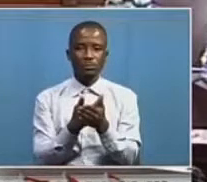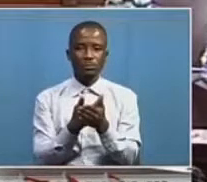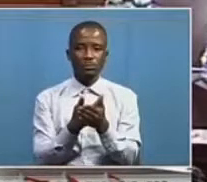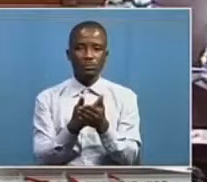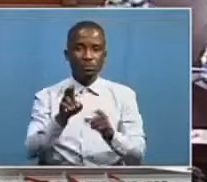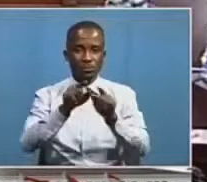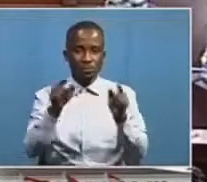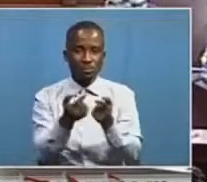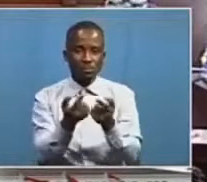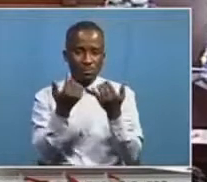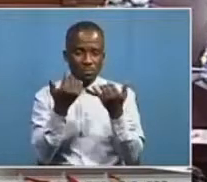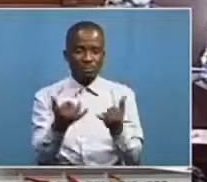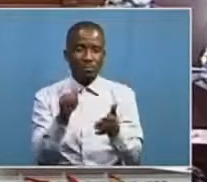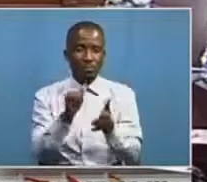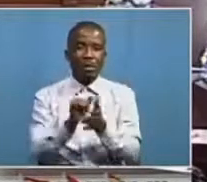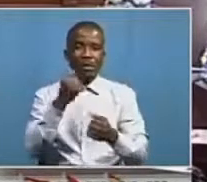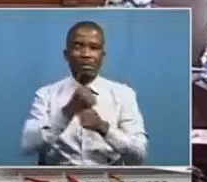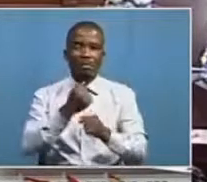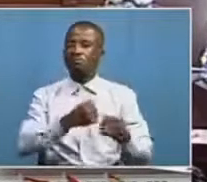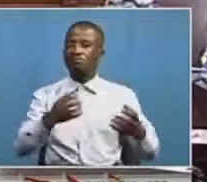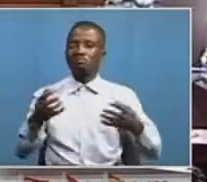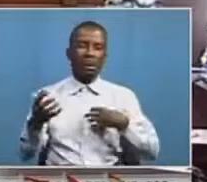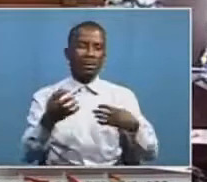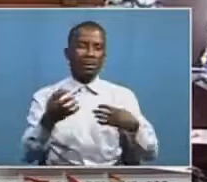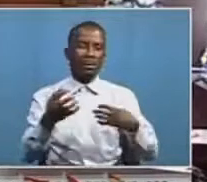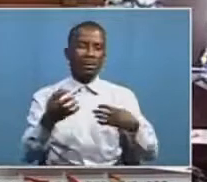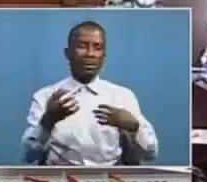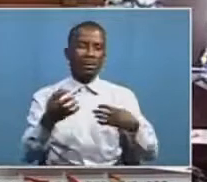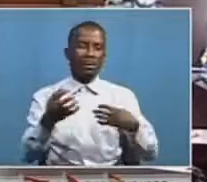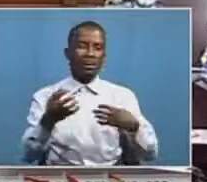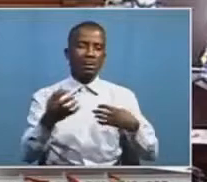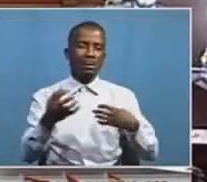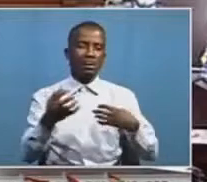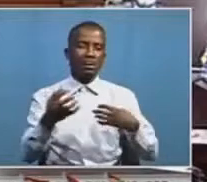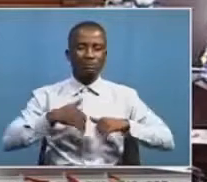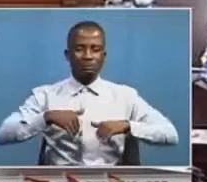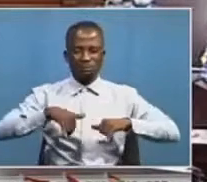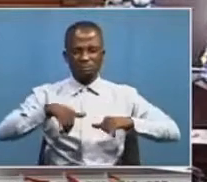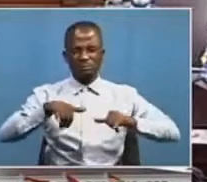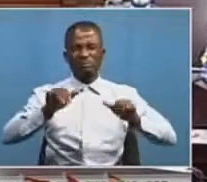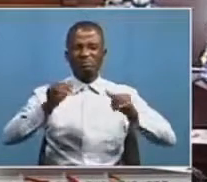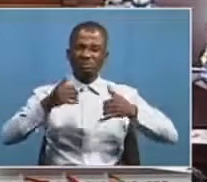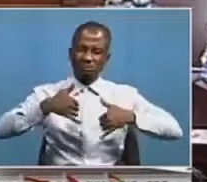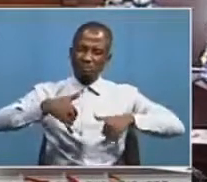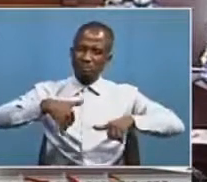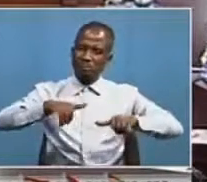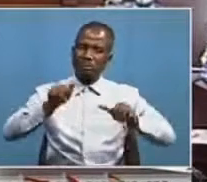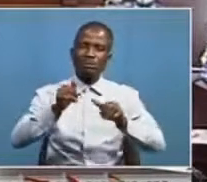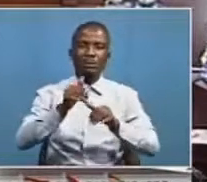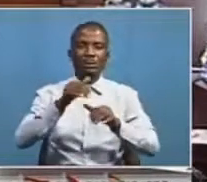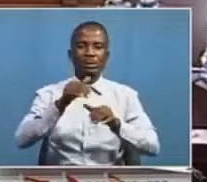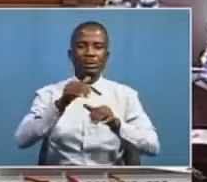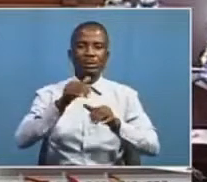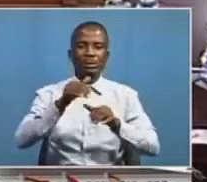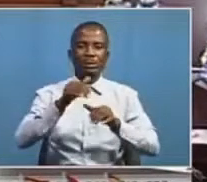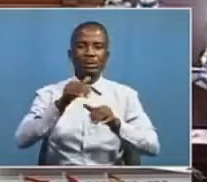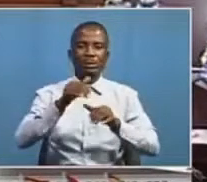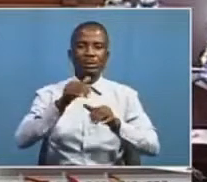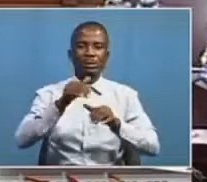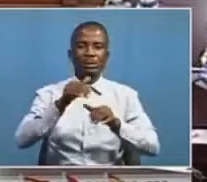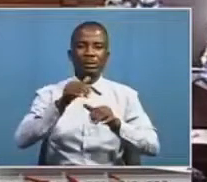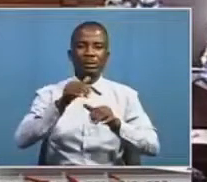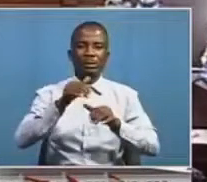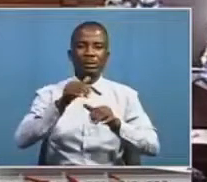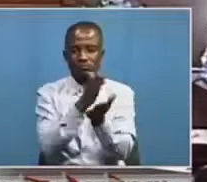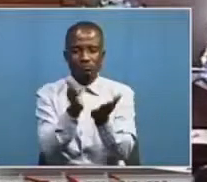petitioner that has generated this issue has been particularly set out in paragraphs 26, 27, 28,